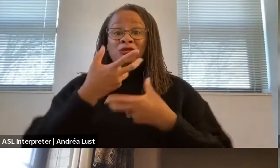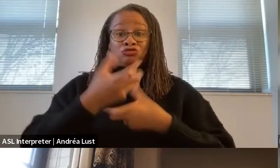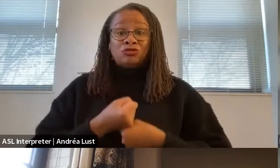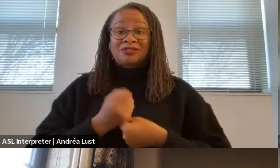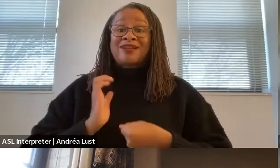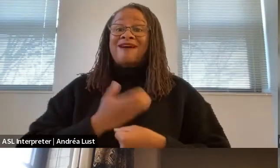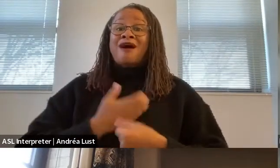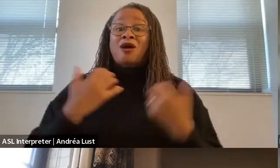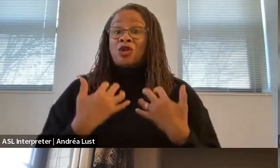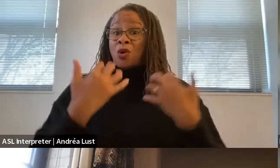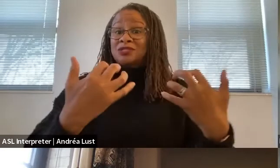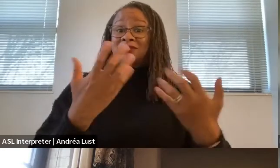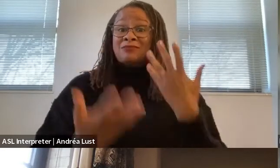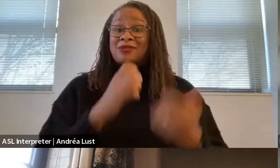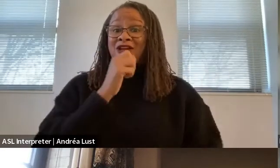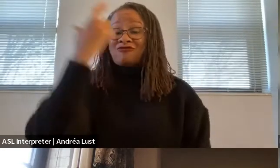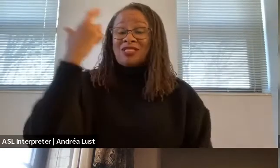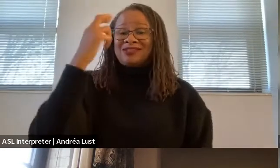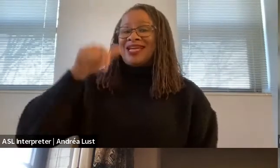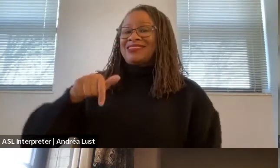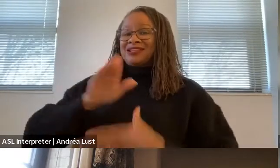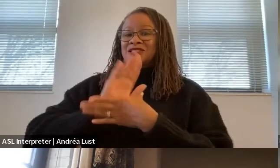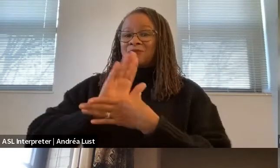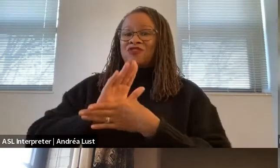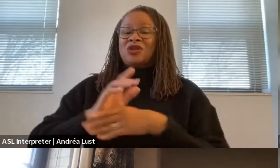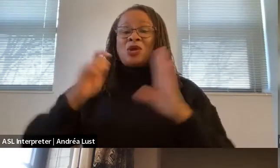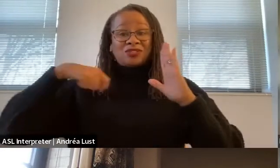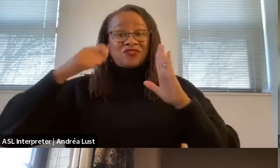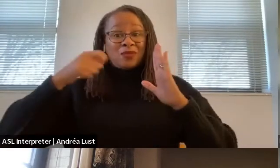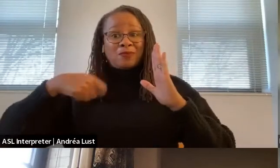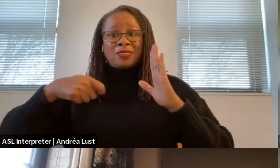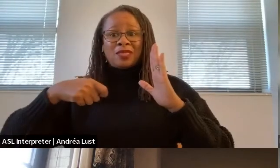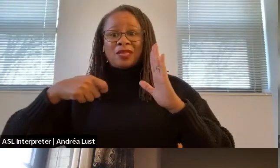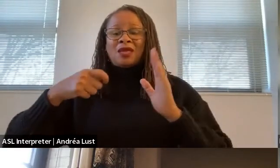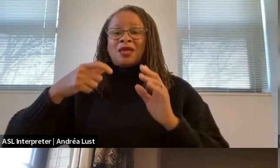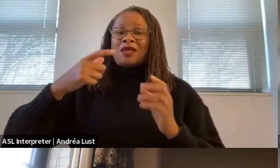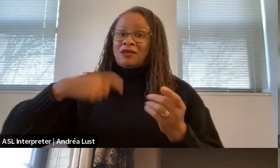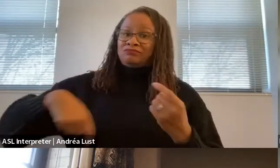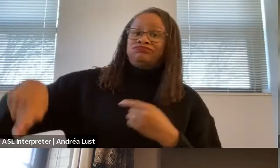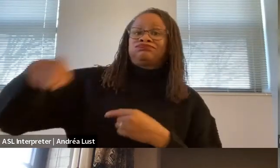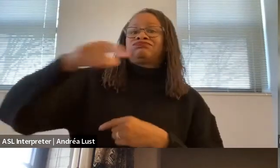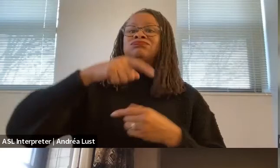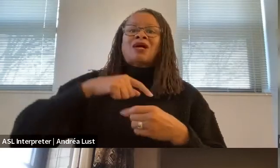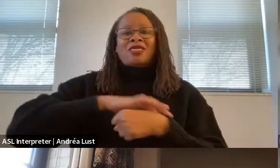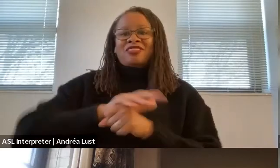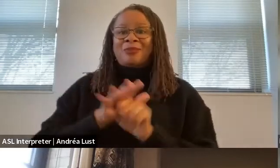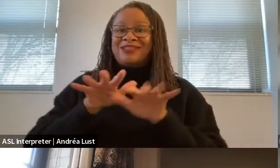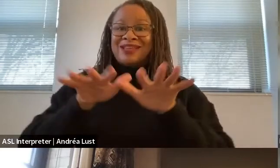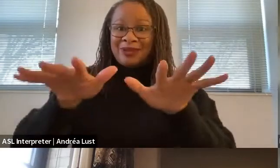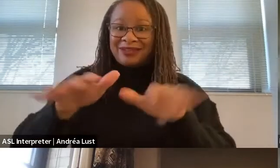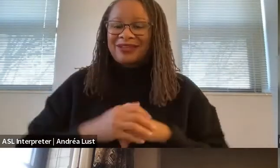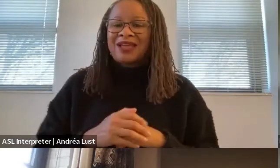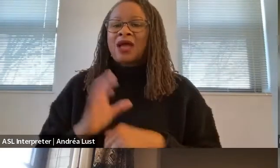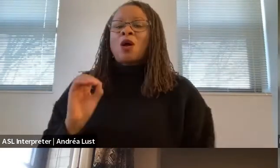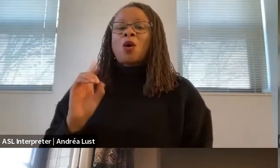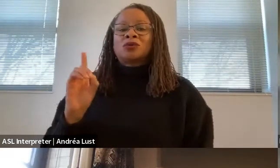audience may not realize that this movie was shot around the pandemic, and Odessa, there was such